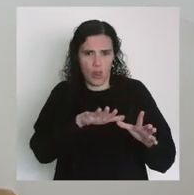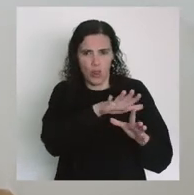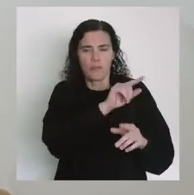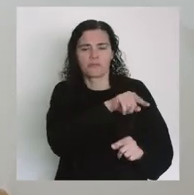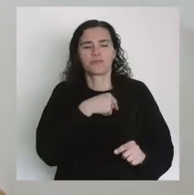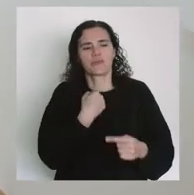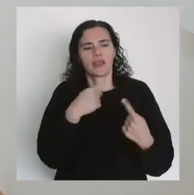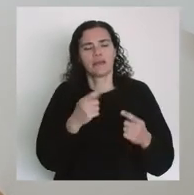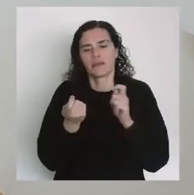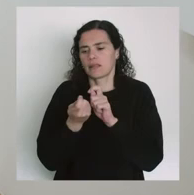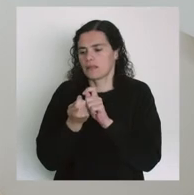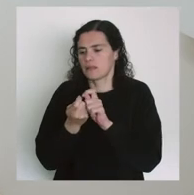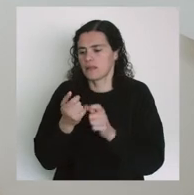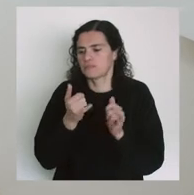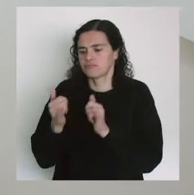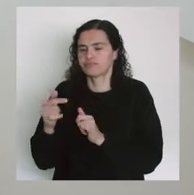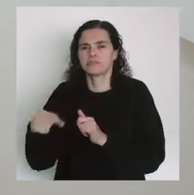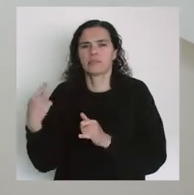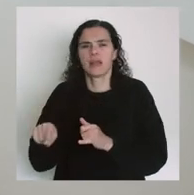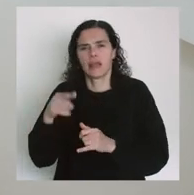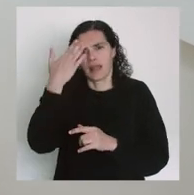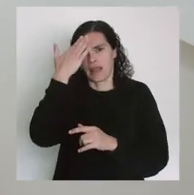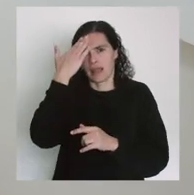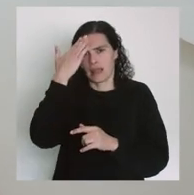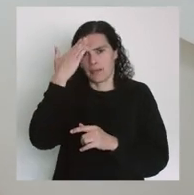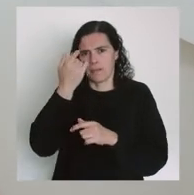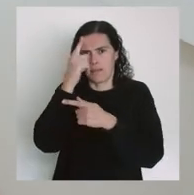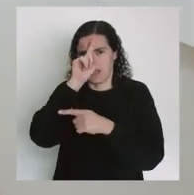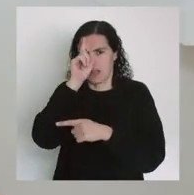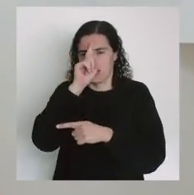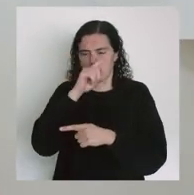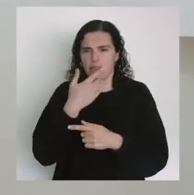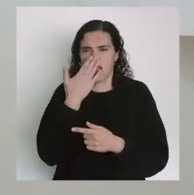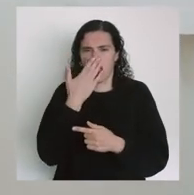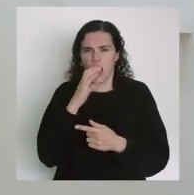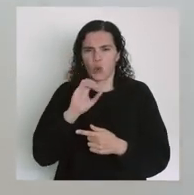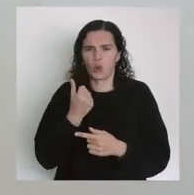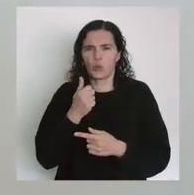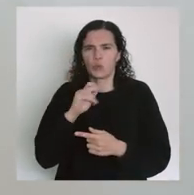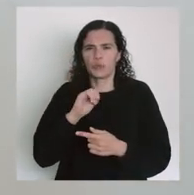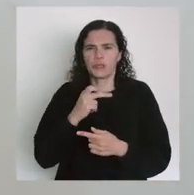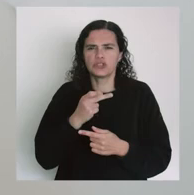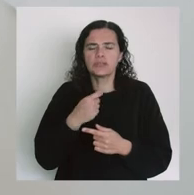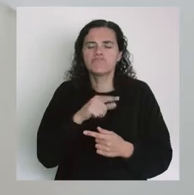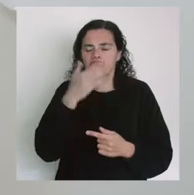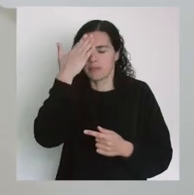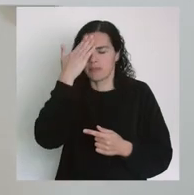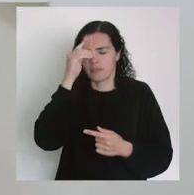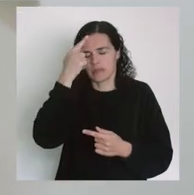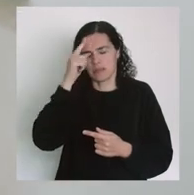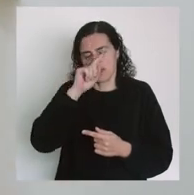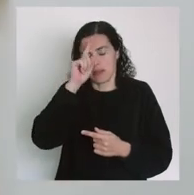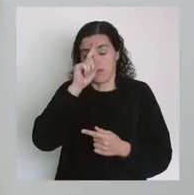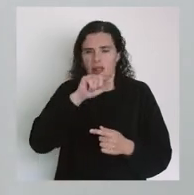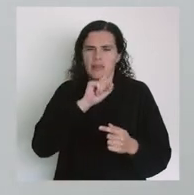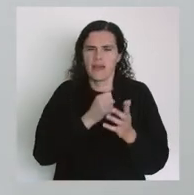is here next to you, actually, the head of a horse, almost a cubist head of a horse that in many ways